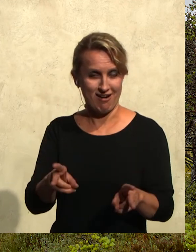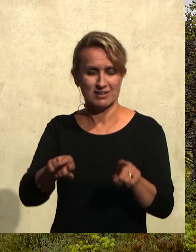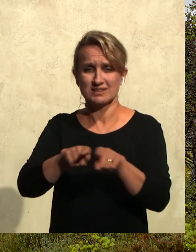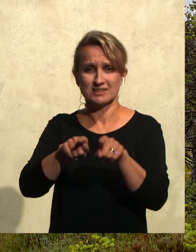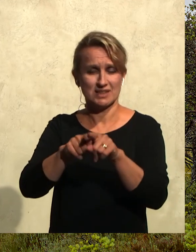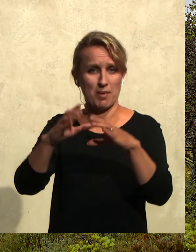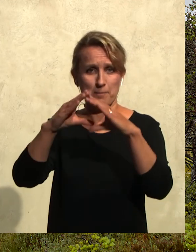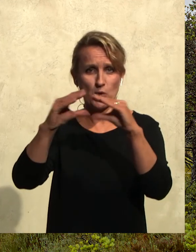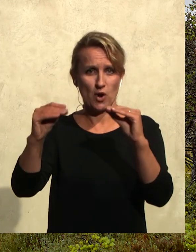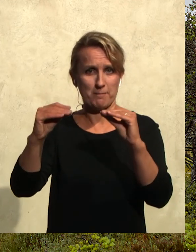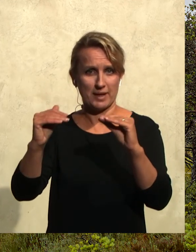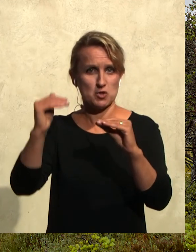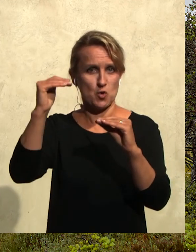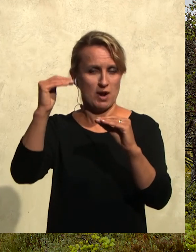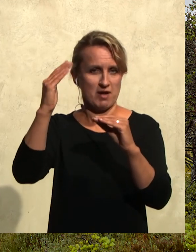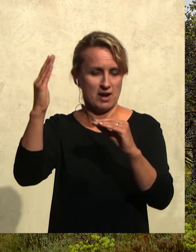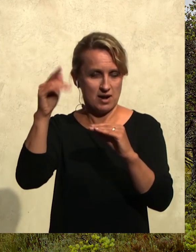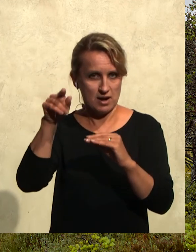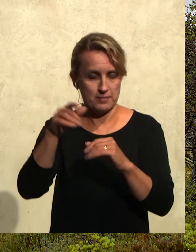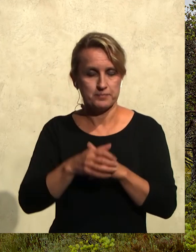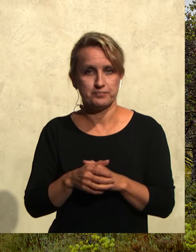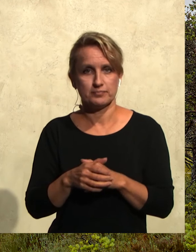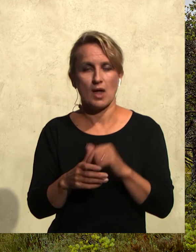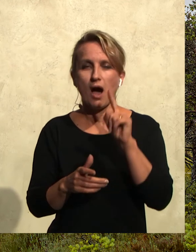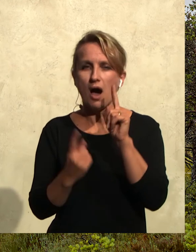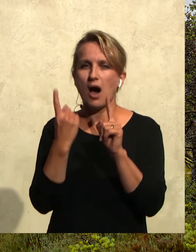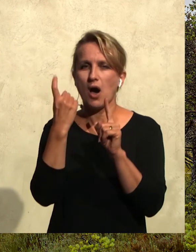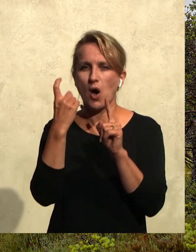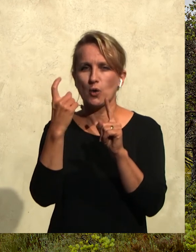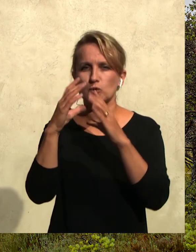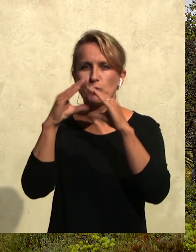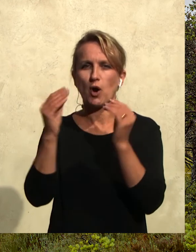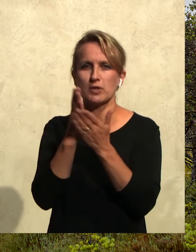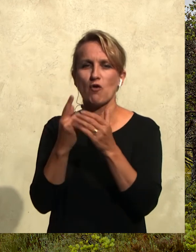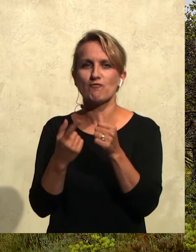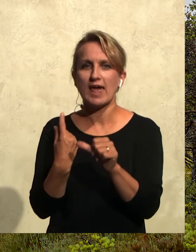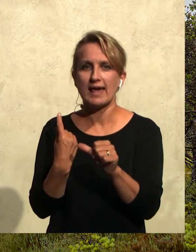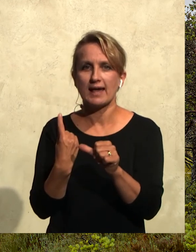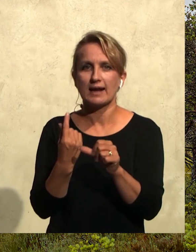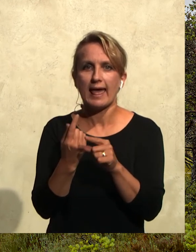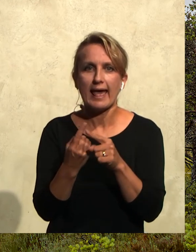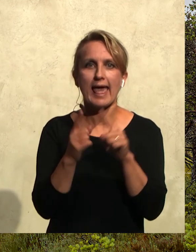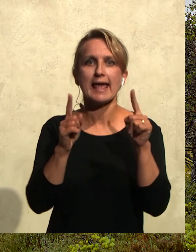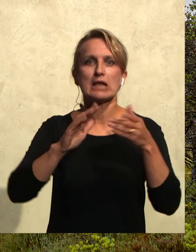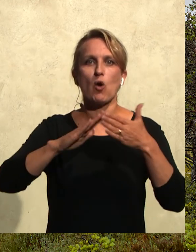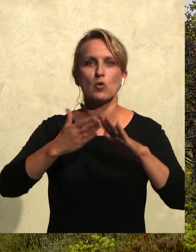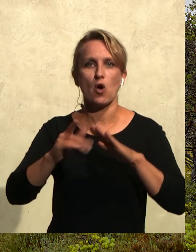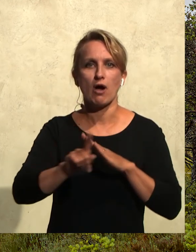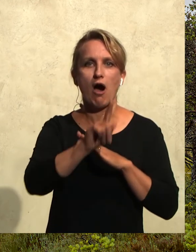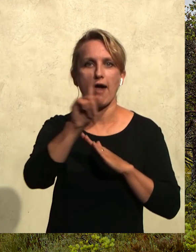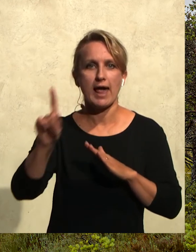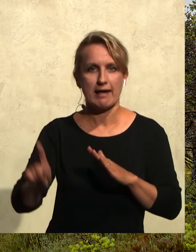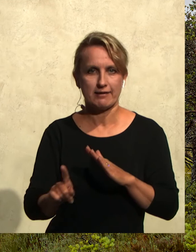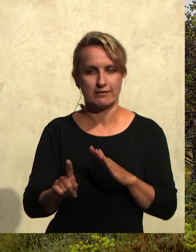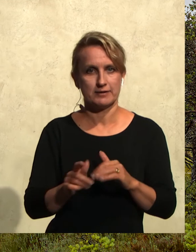also another framework which is very valid in the current context, particularly where the outbreaks have been